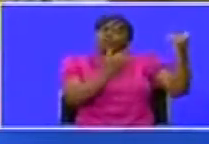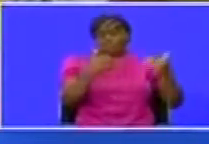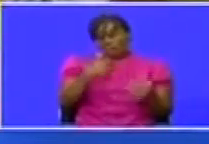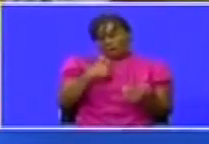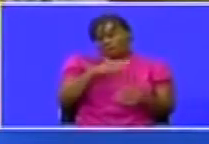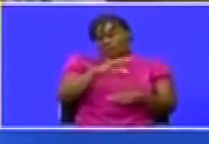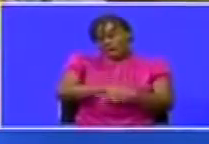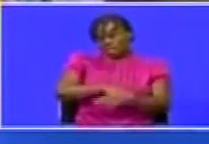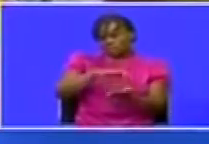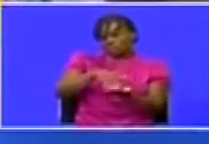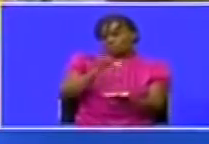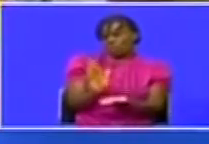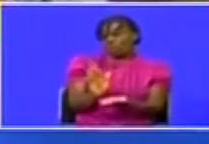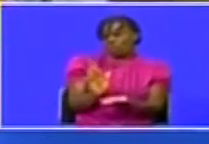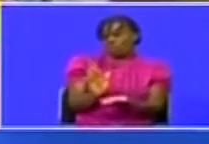finding more